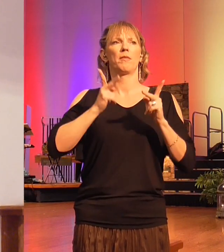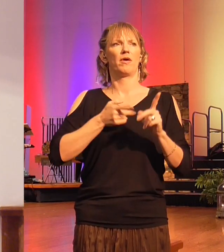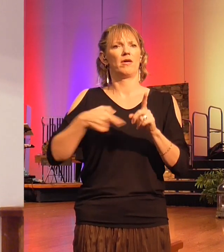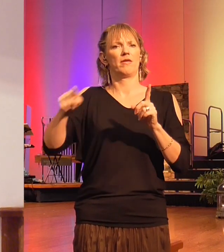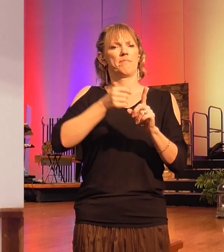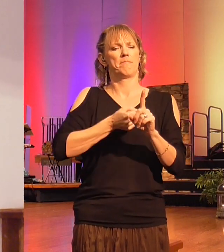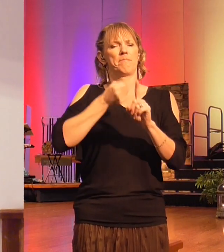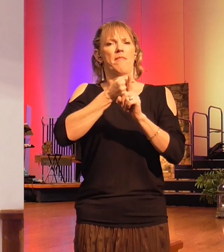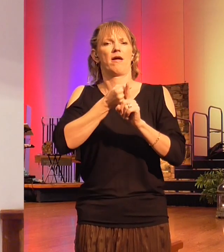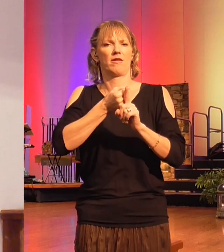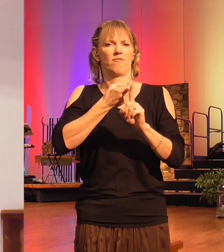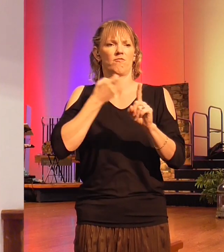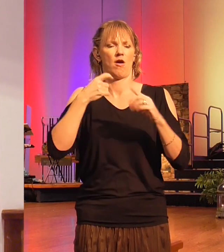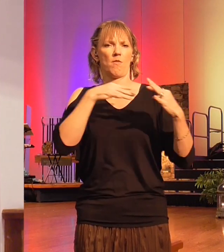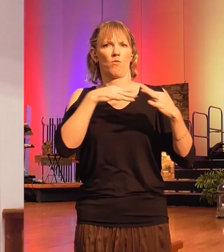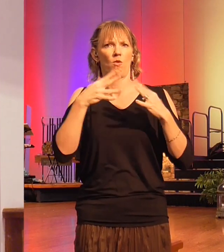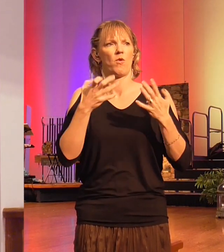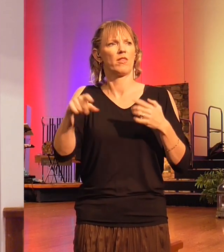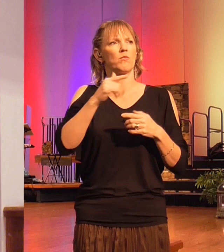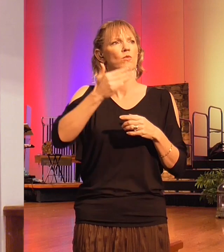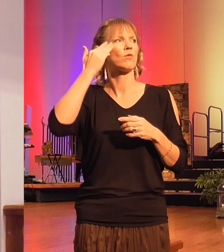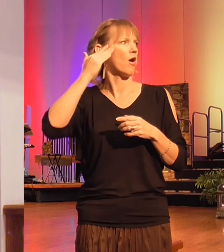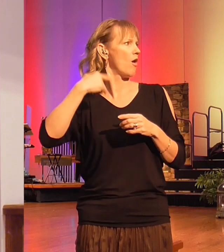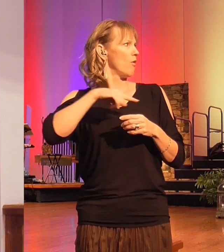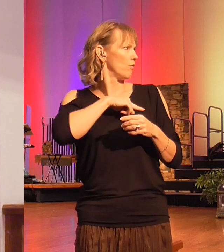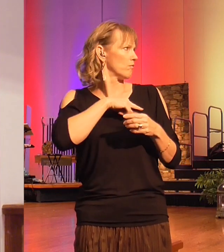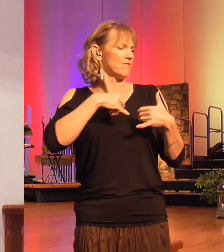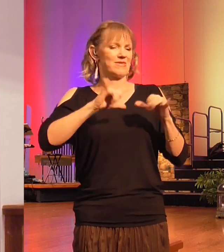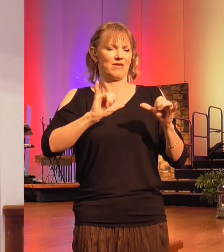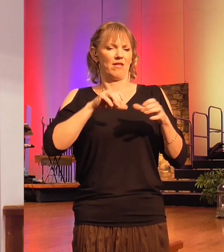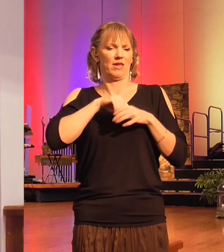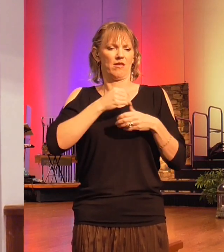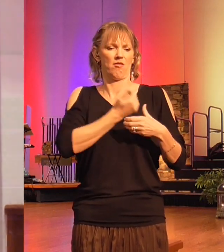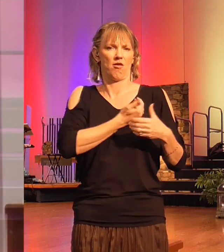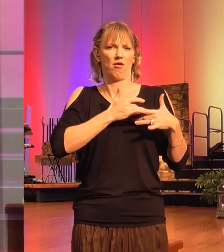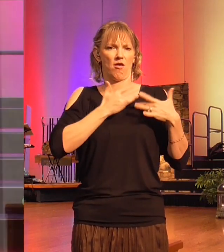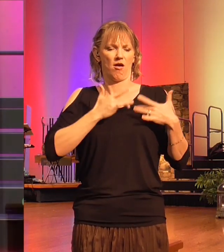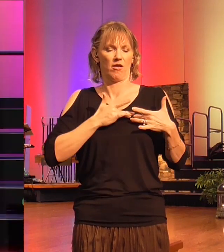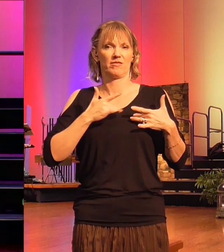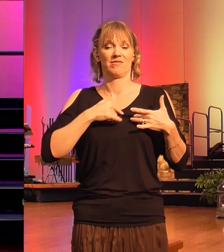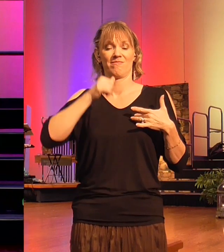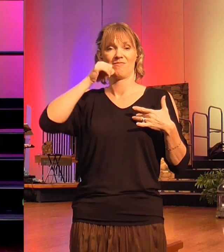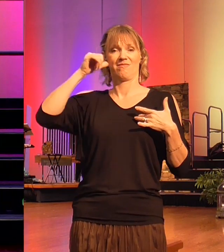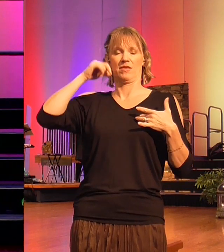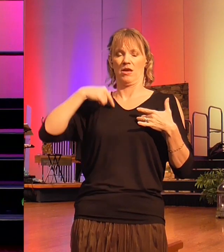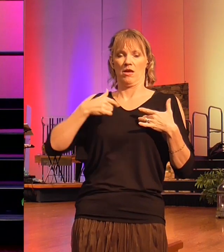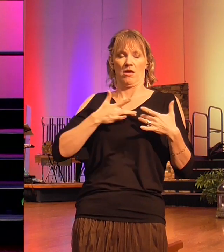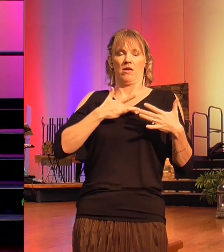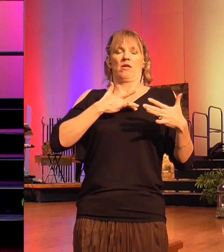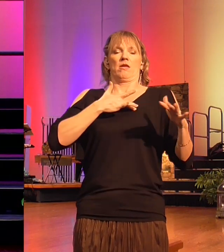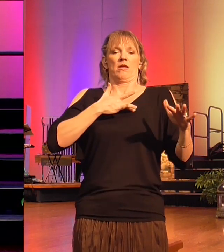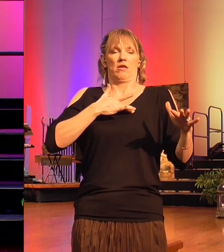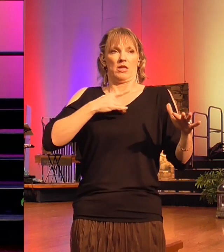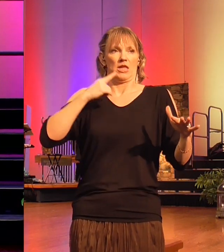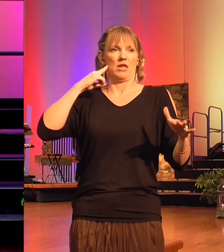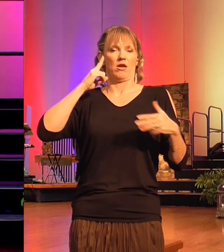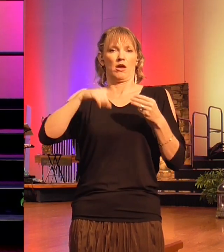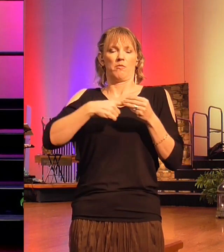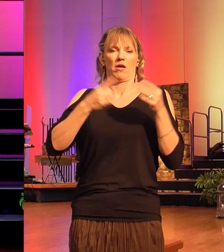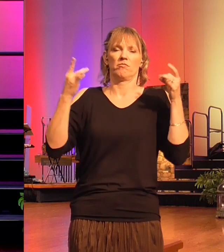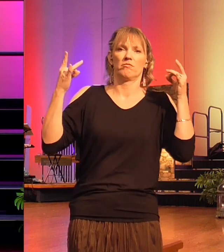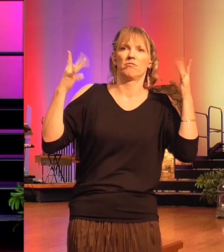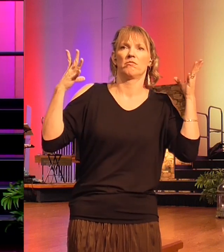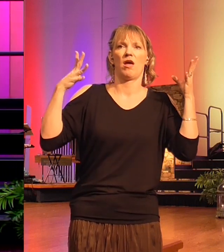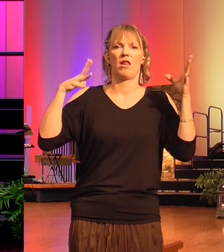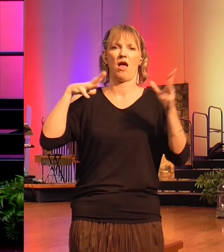them in our heart. And I don't know about you, but I was so shaken yesterday in hearing about this brutal attack